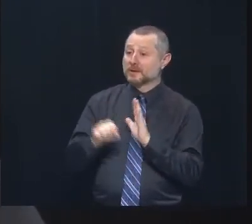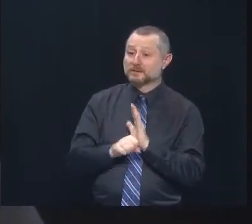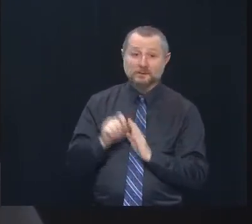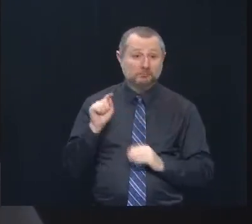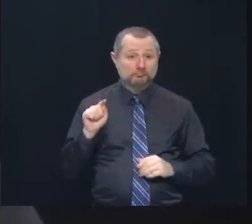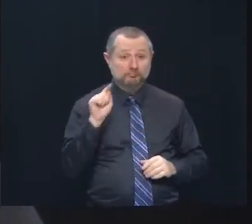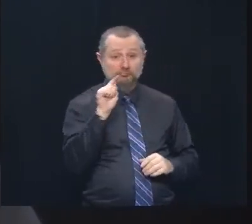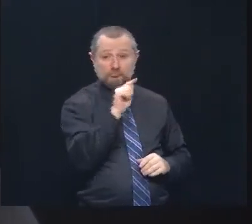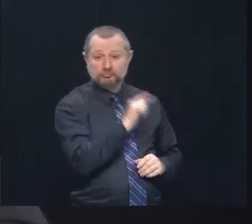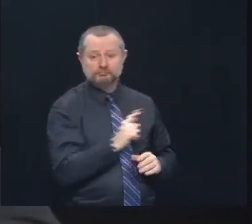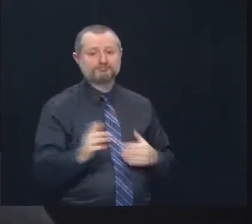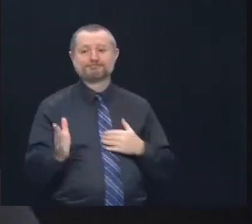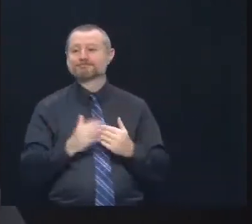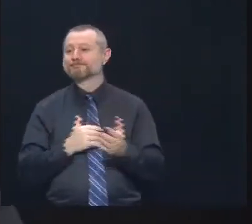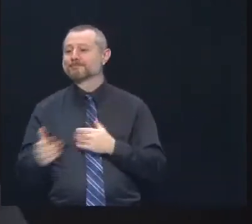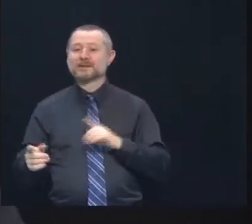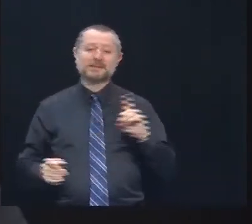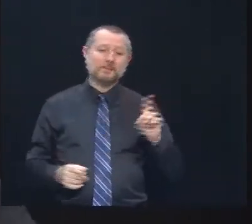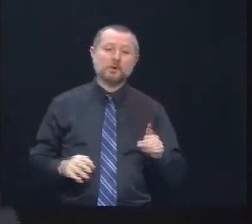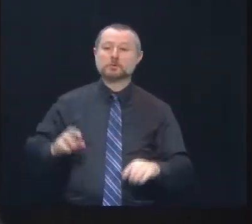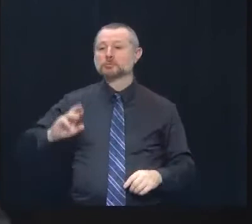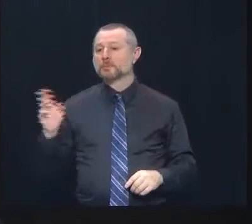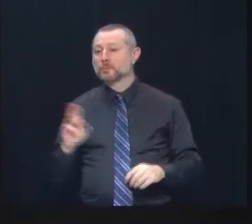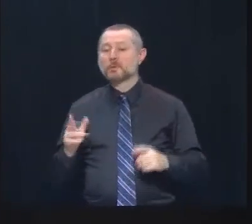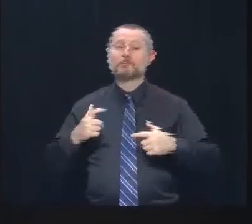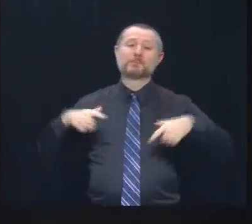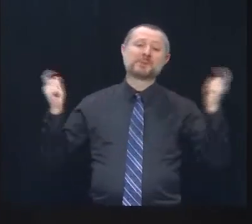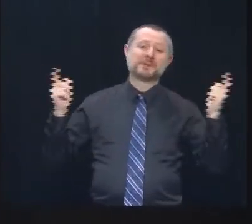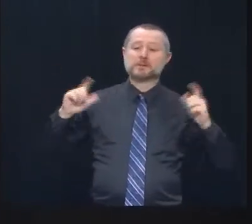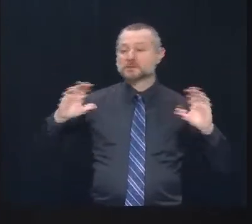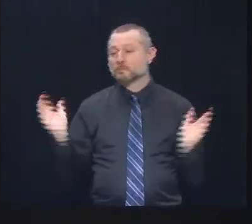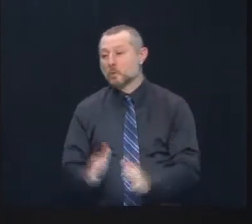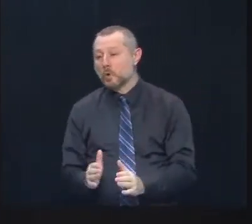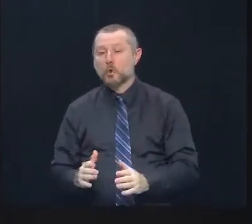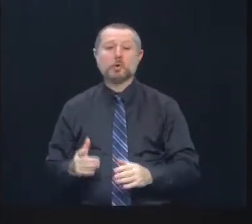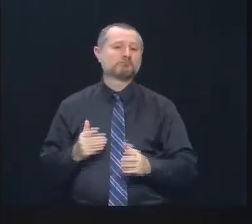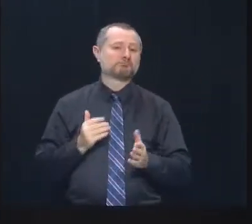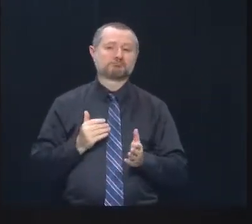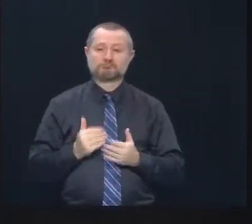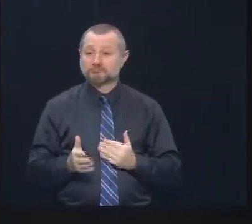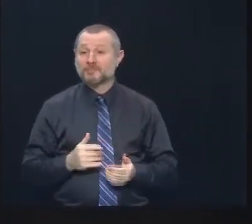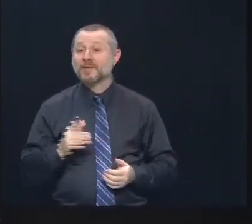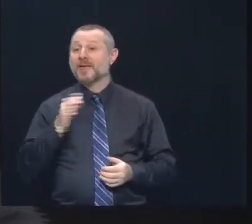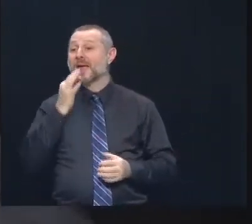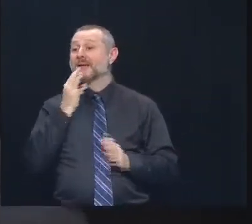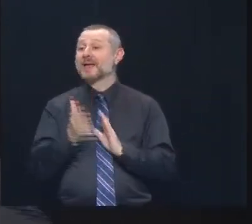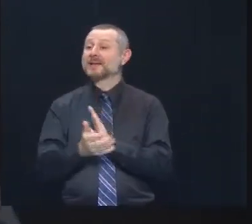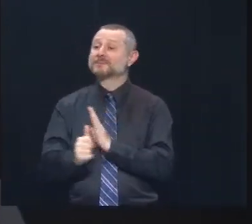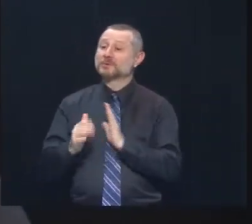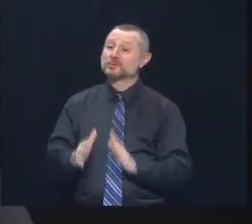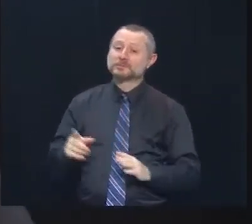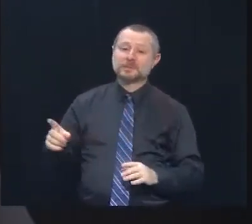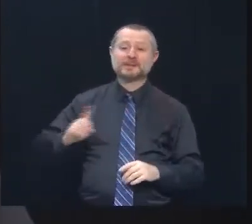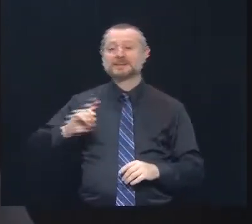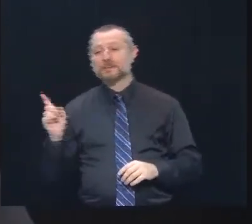Democratic states, Republican states, big states, small states, Democratic experts, Republican